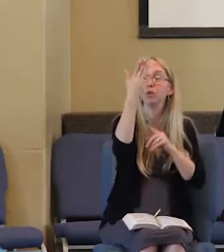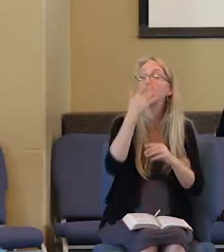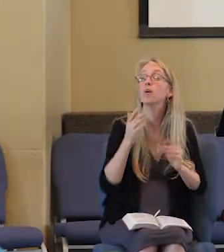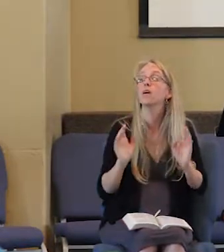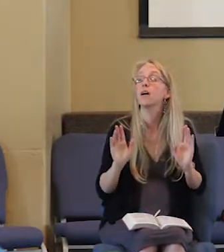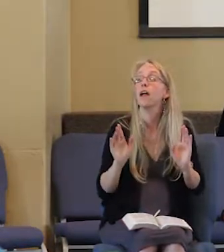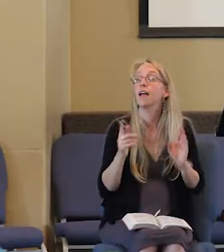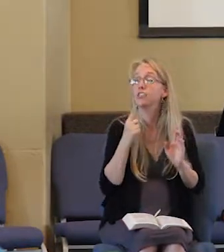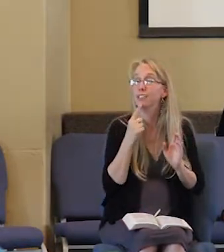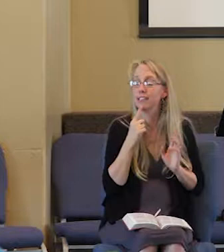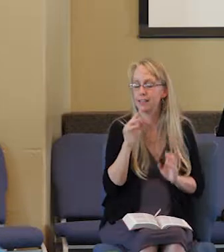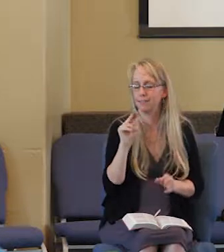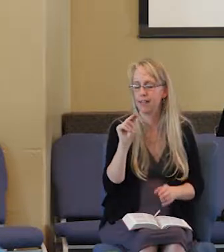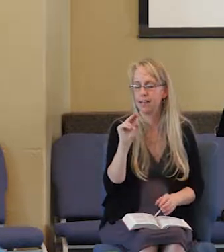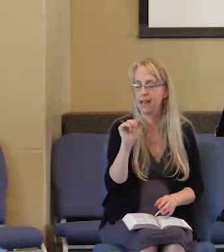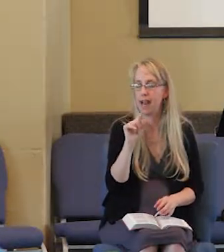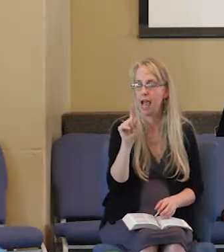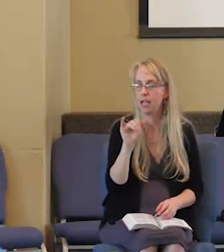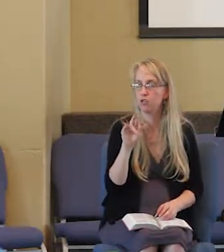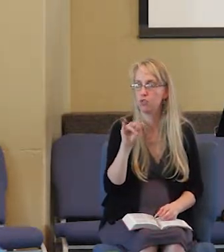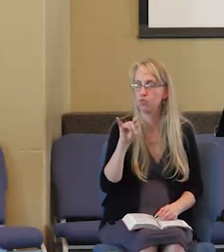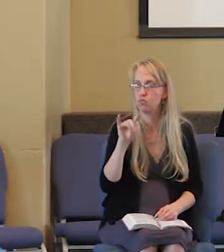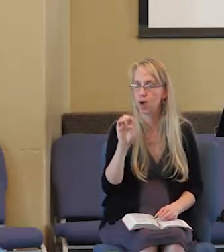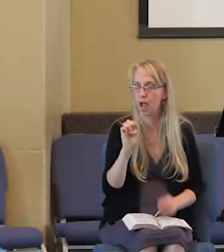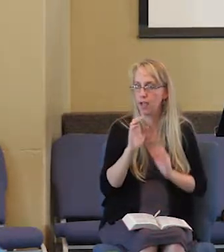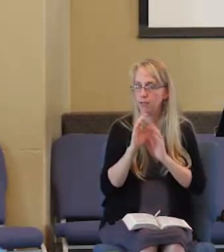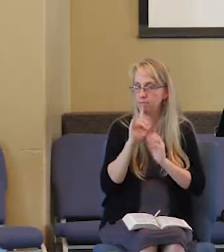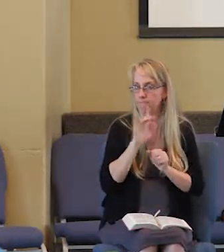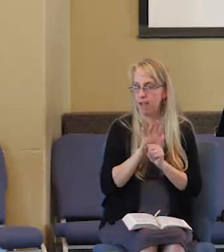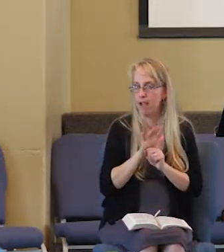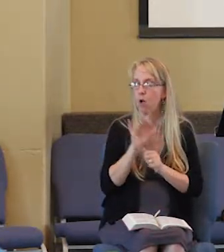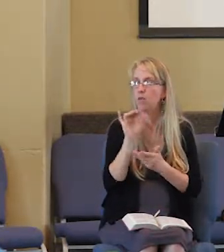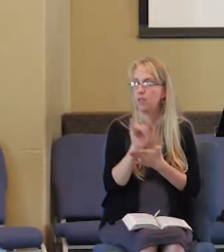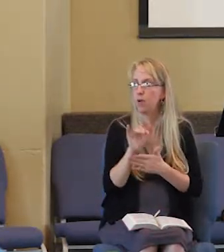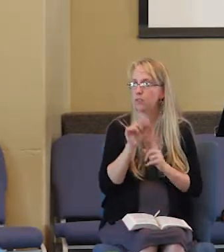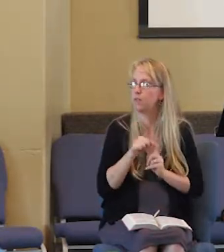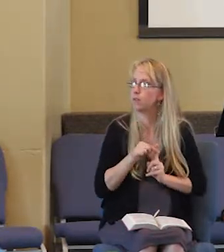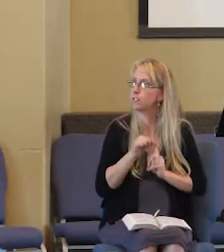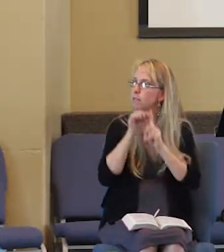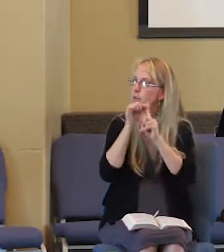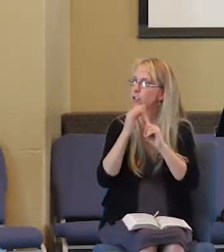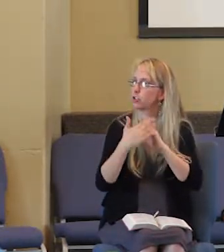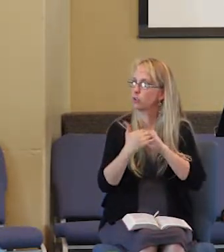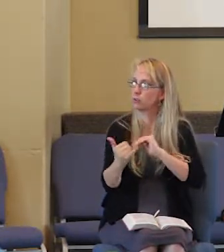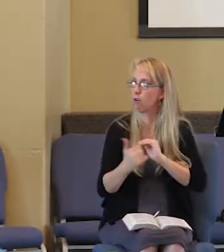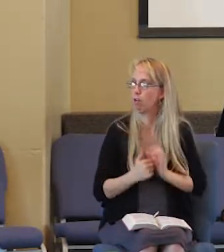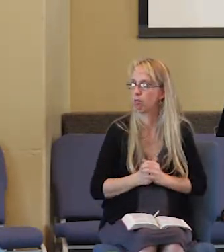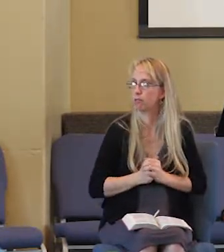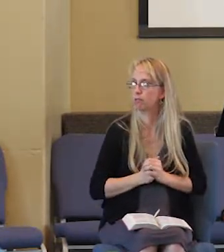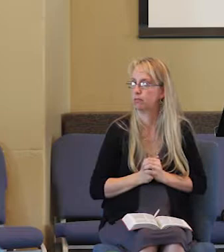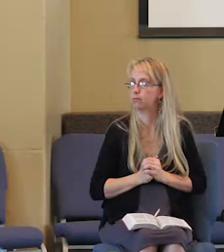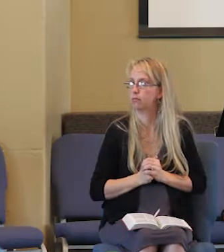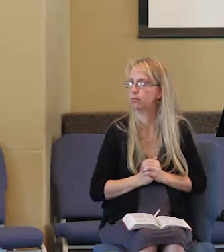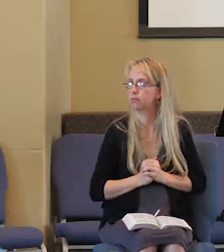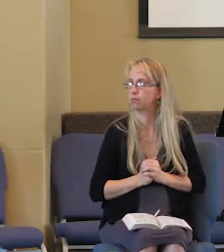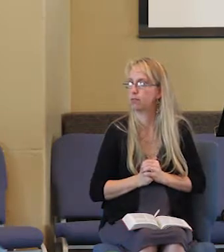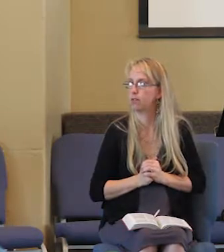further. A Nazirite was a very specific, very special calling, if you